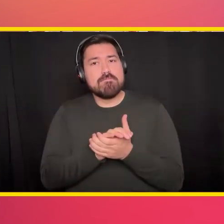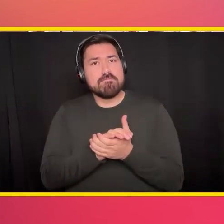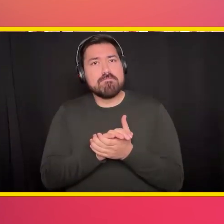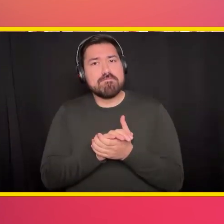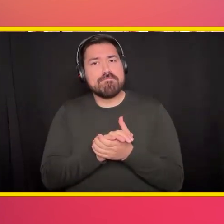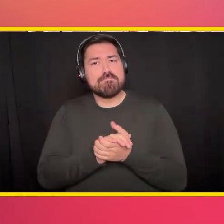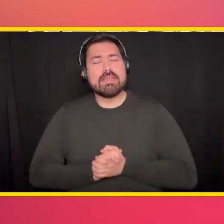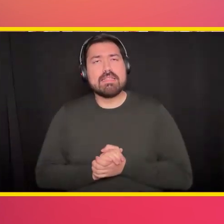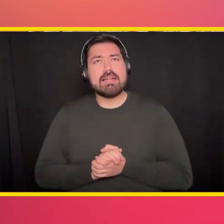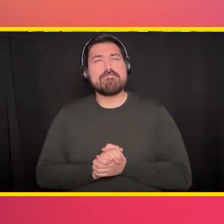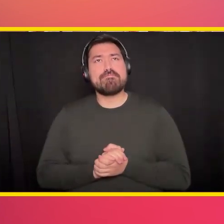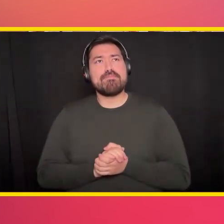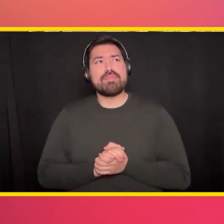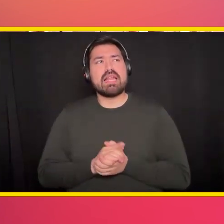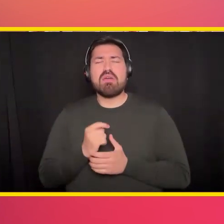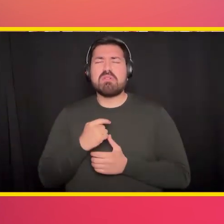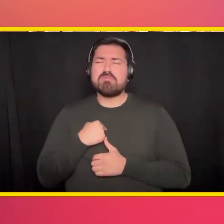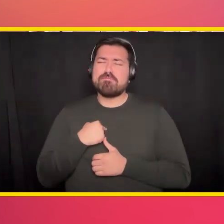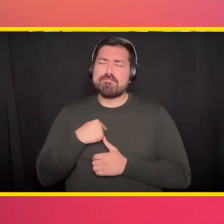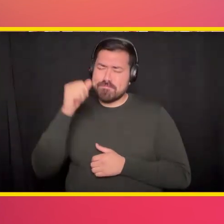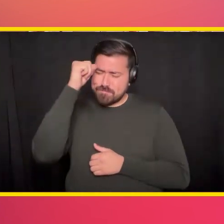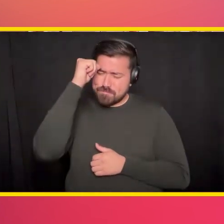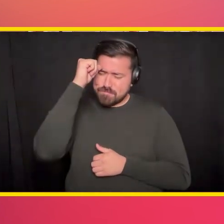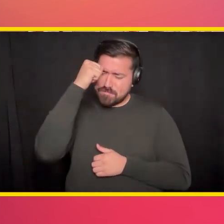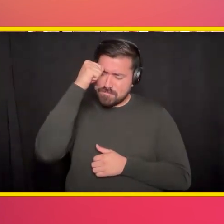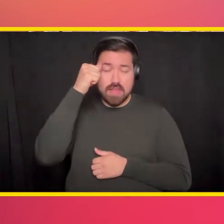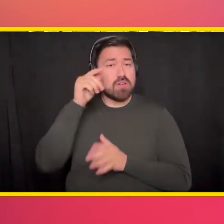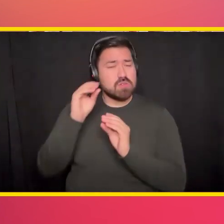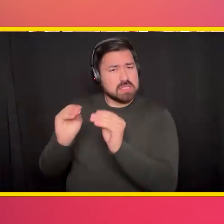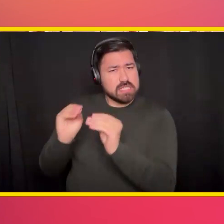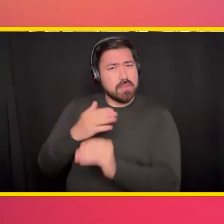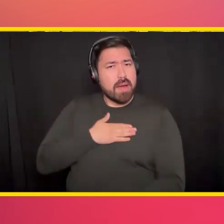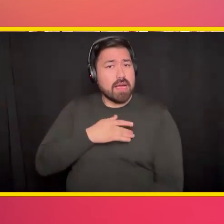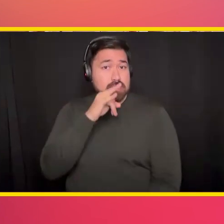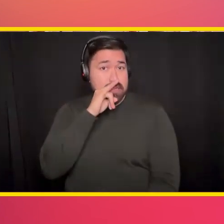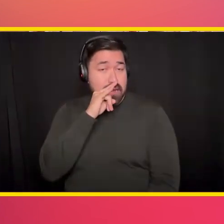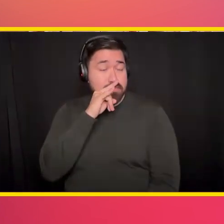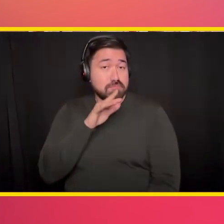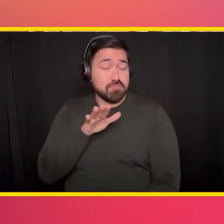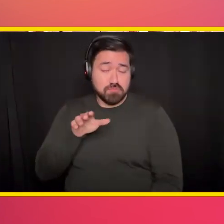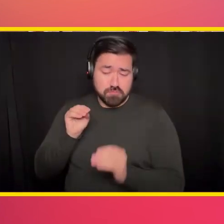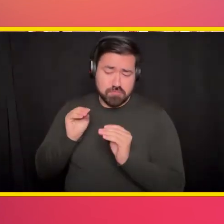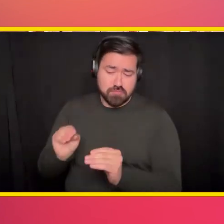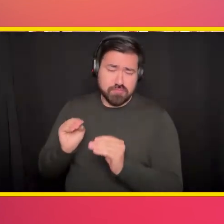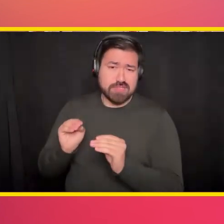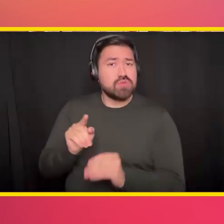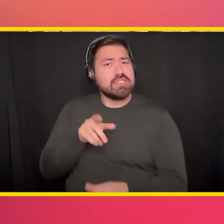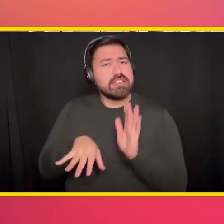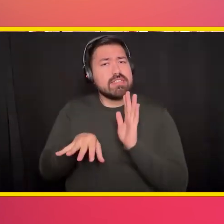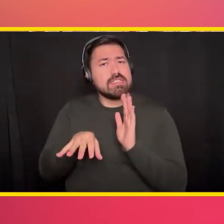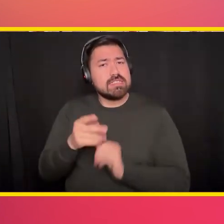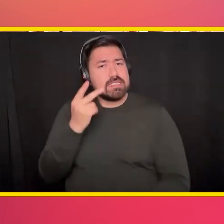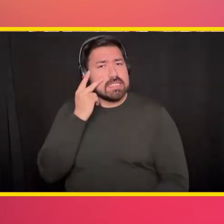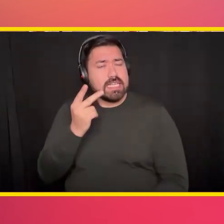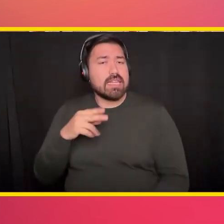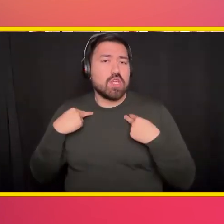that I like to instill in my child, is that we have to see the humanity in